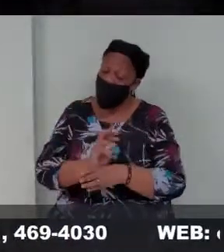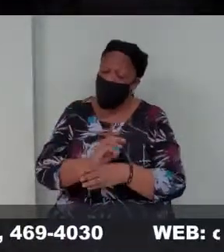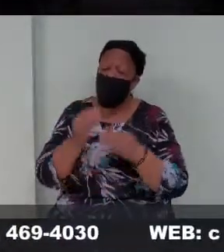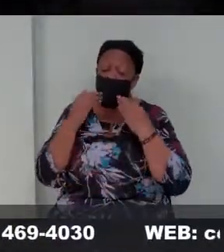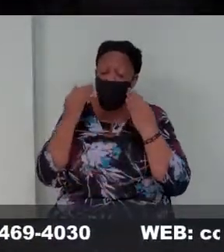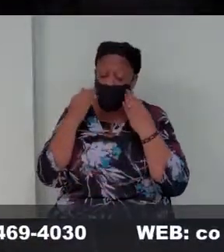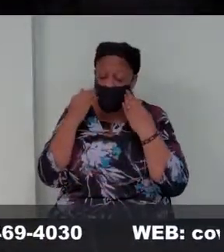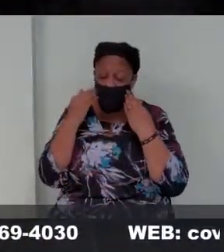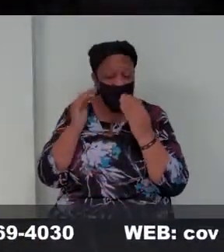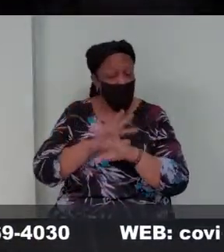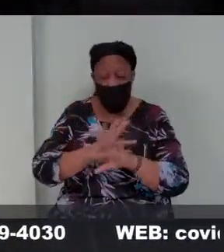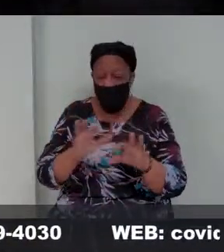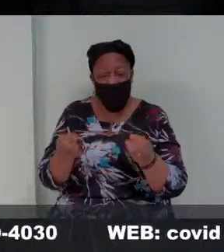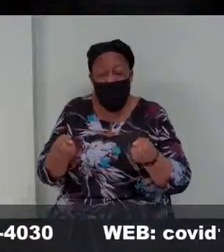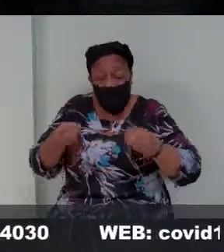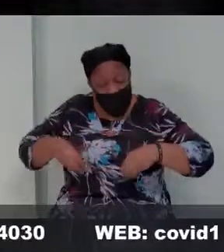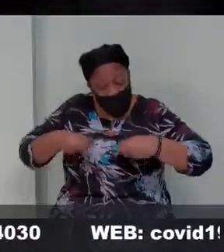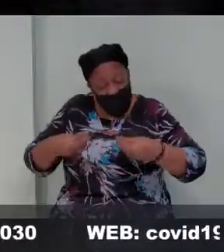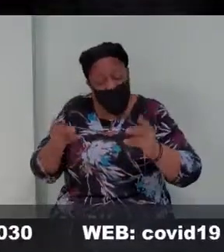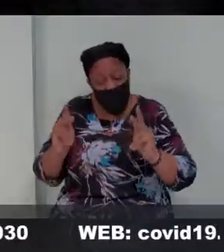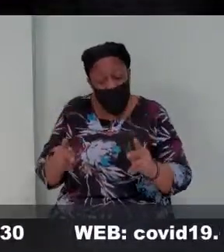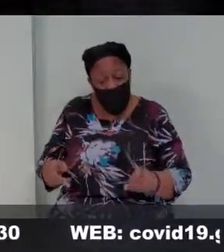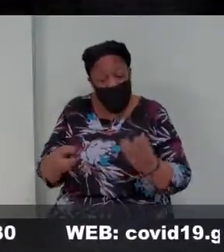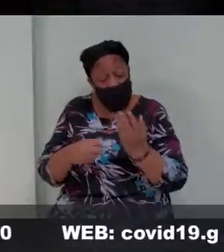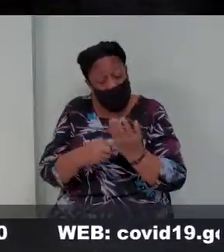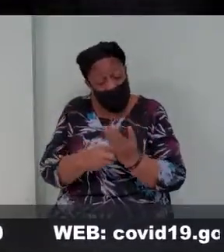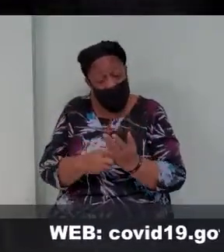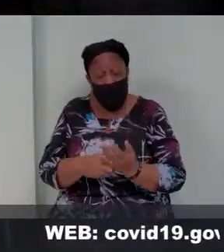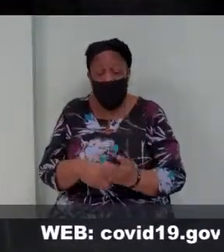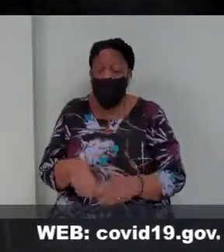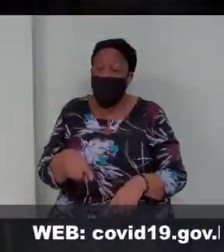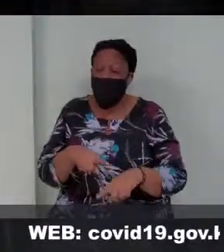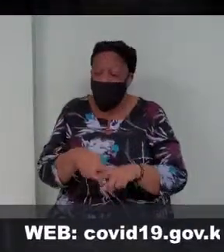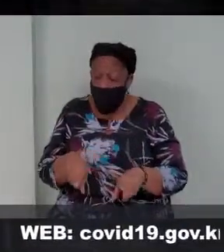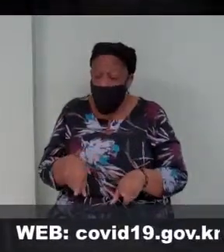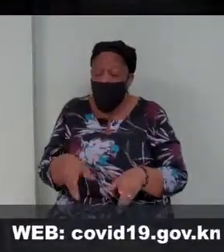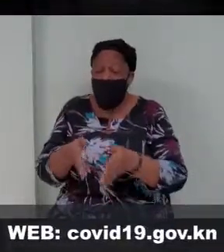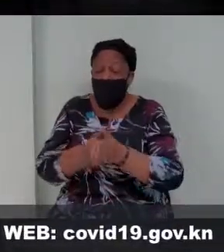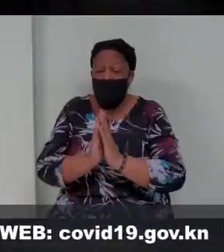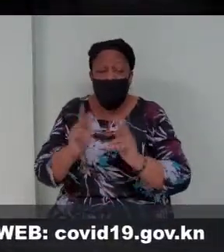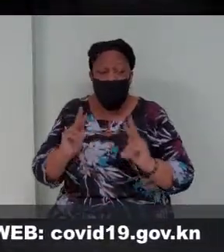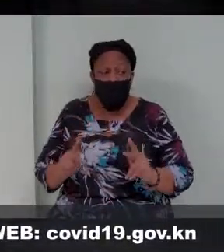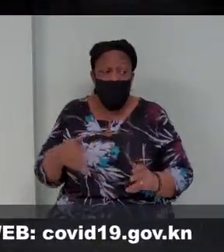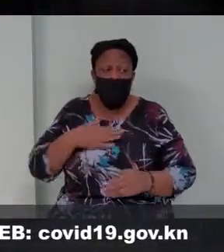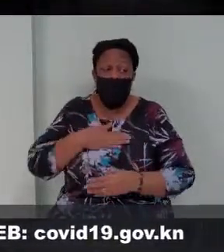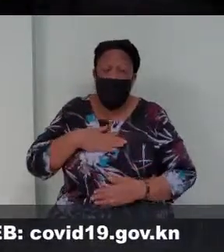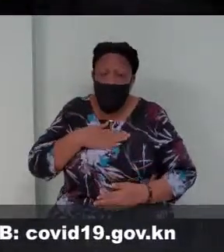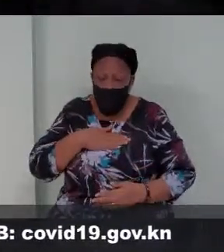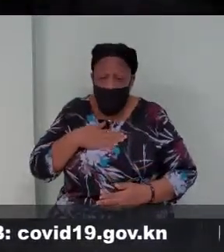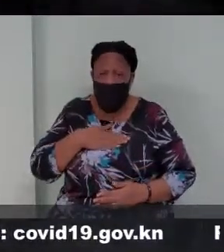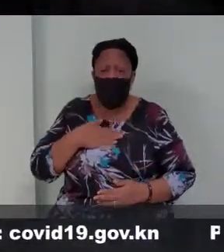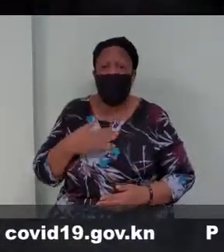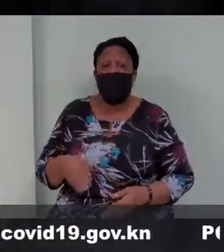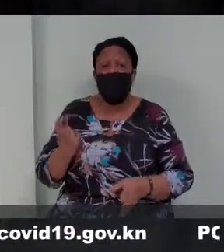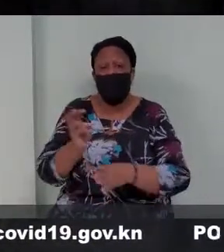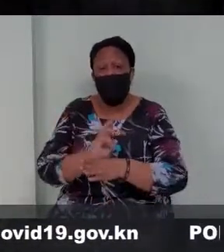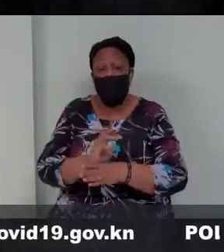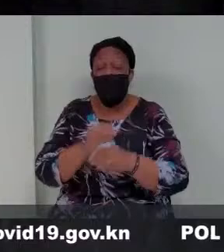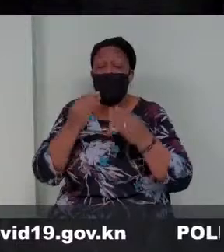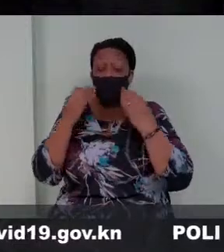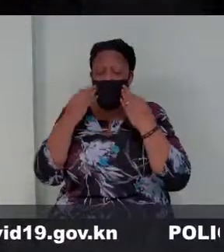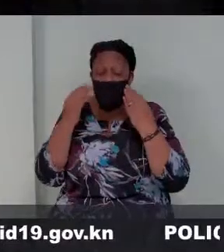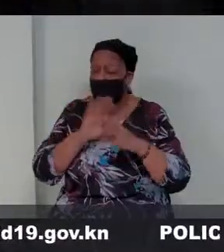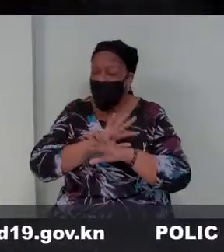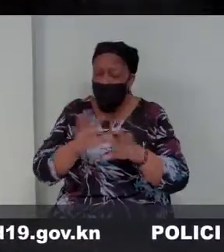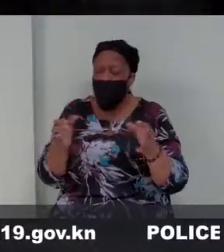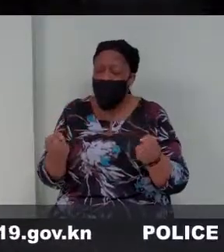the ticket, it means that you're not wearing your mask. It means that you're exposing yourself and you're exposing others. So we prefer not to issue a ticket. So wear